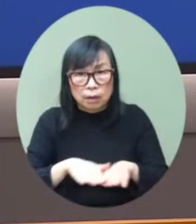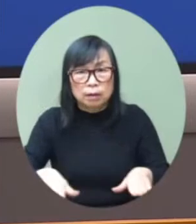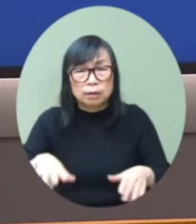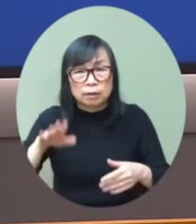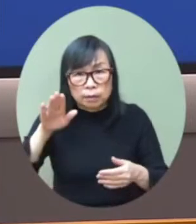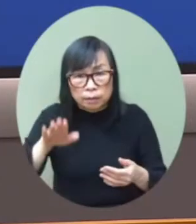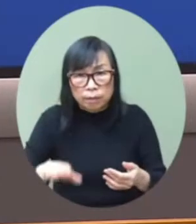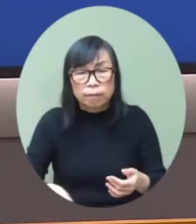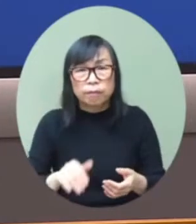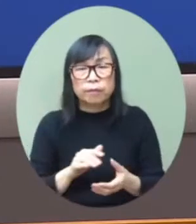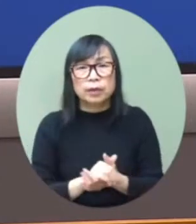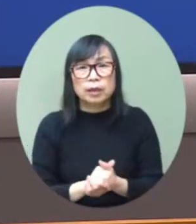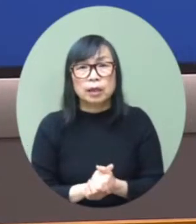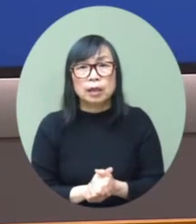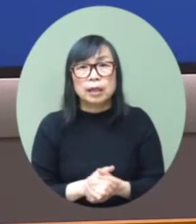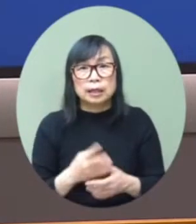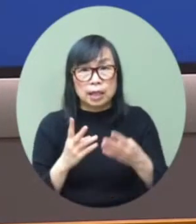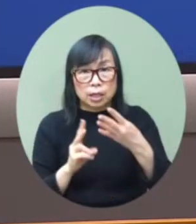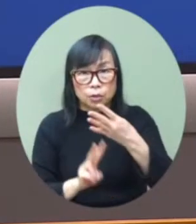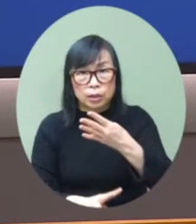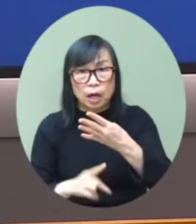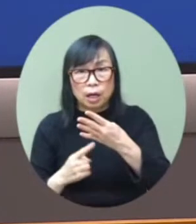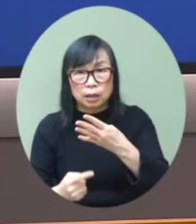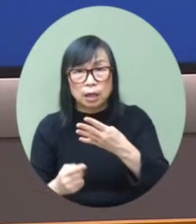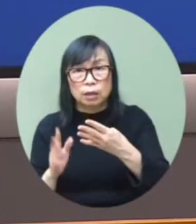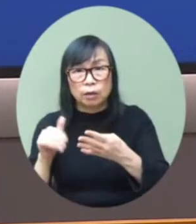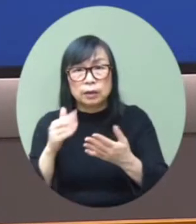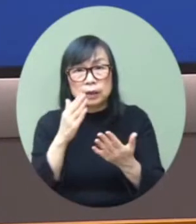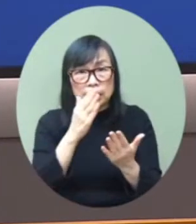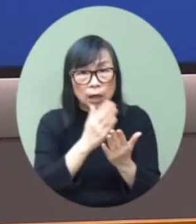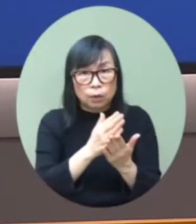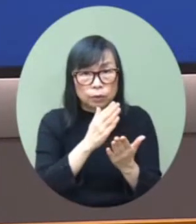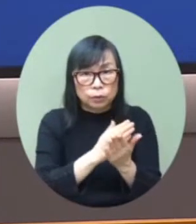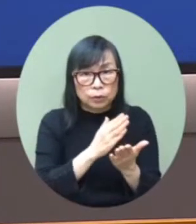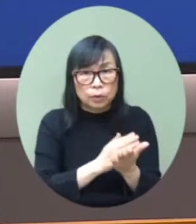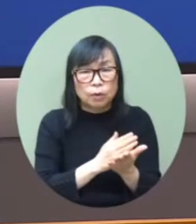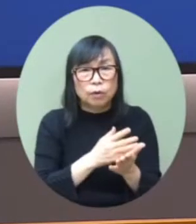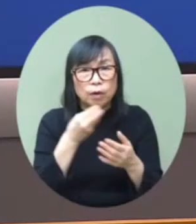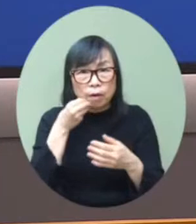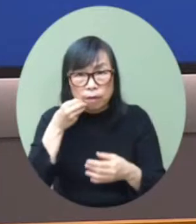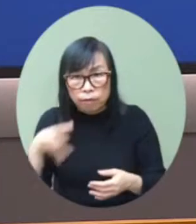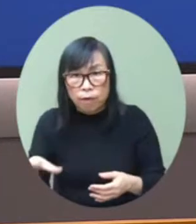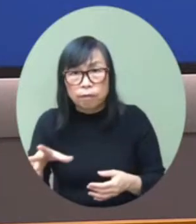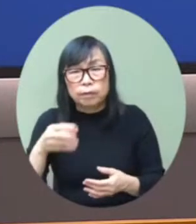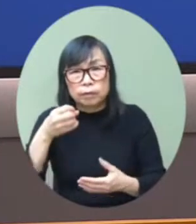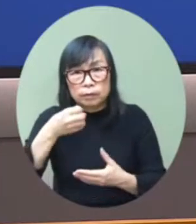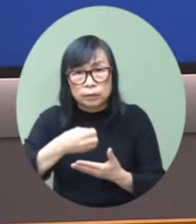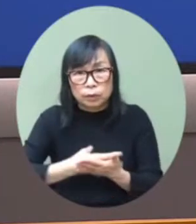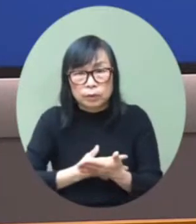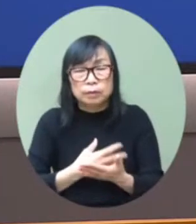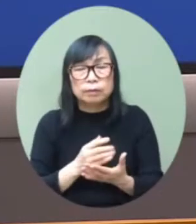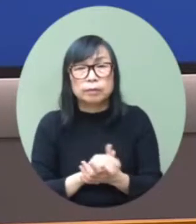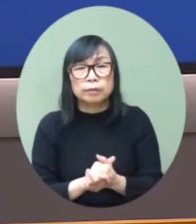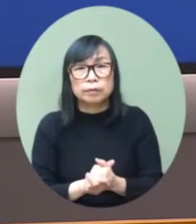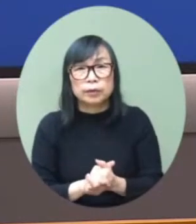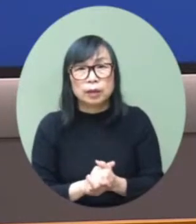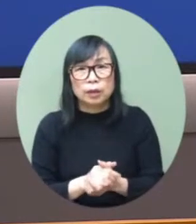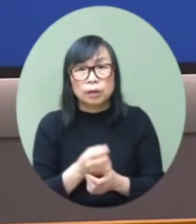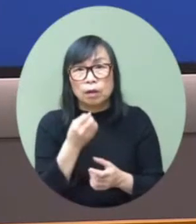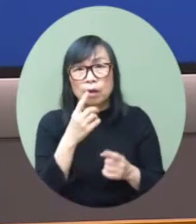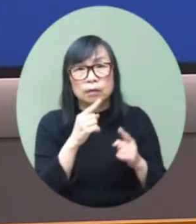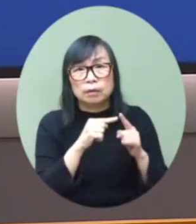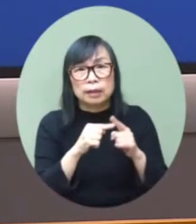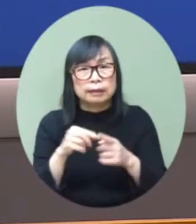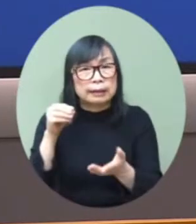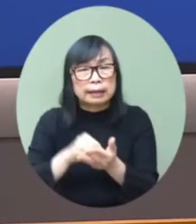in testing and isolation so that we can further stabilize the situation. If we can do that, then we can, in